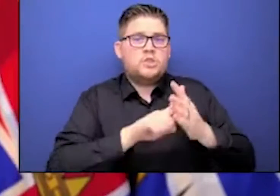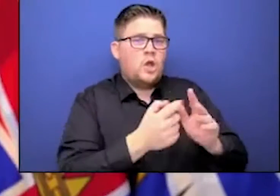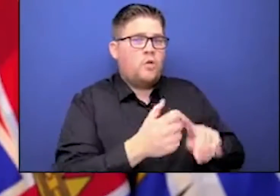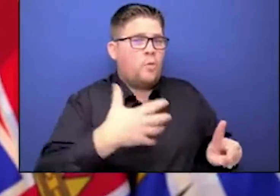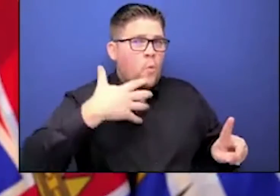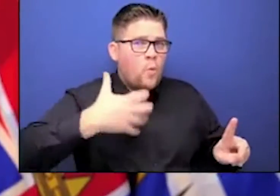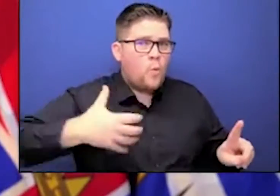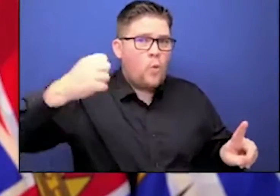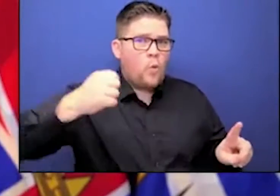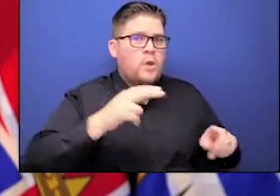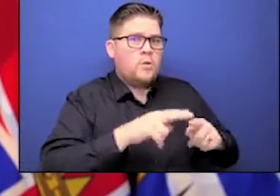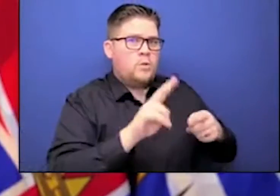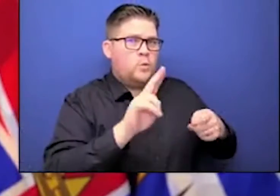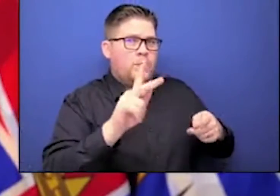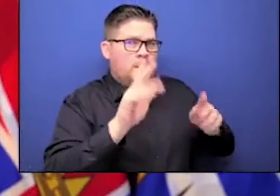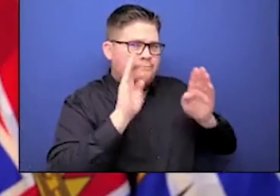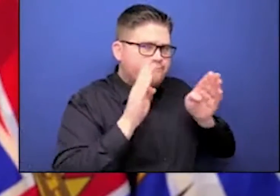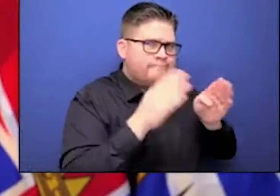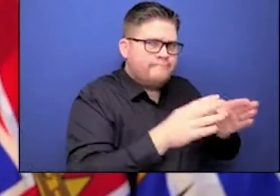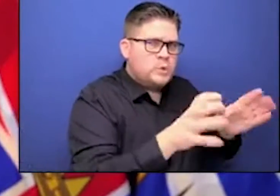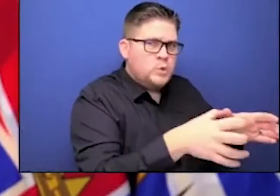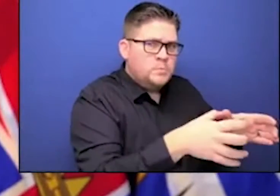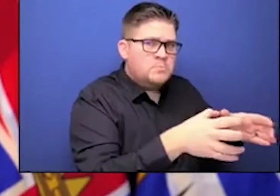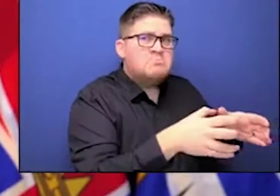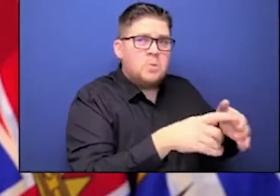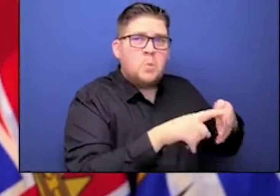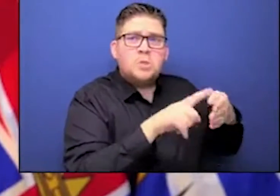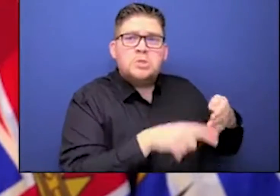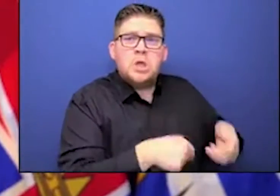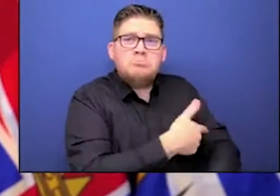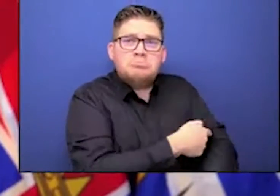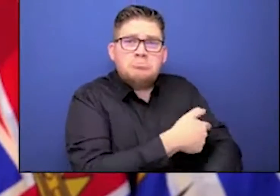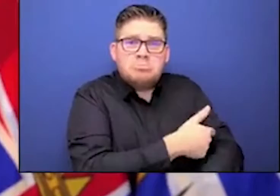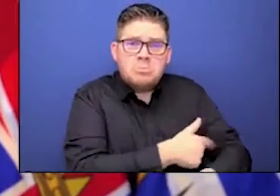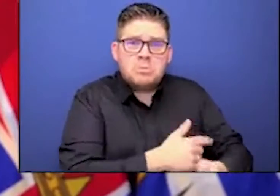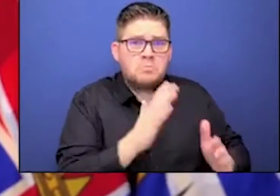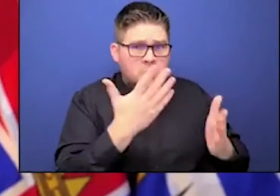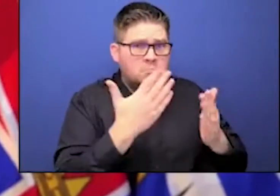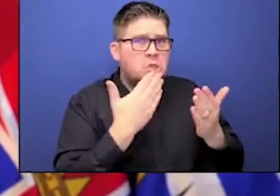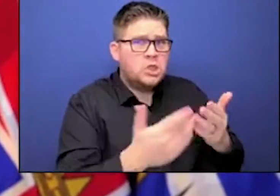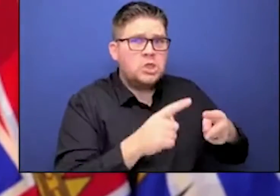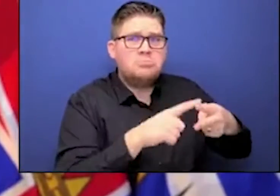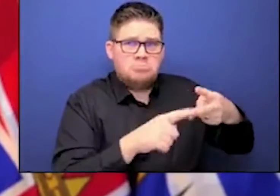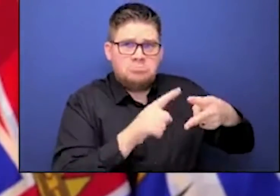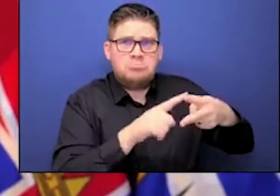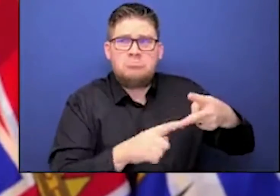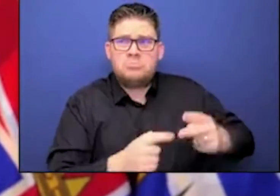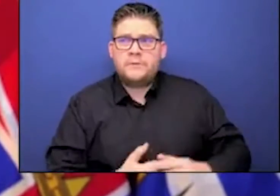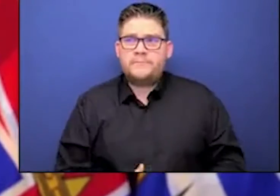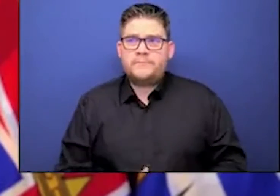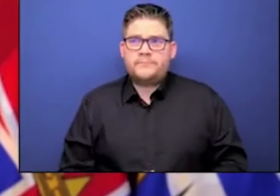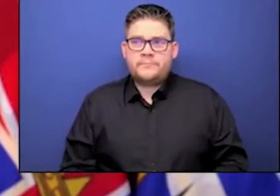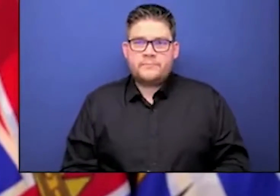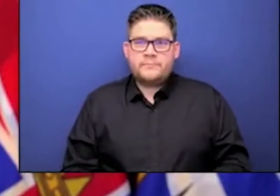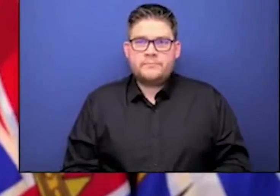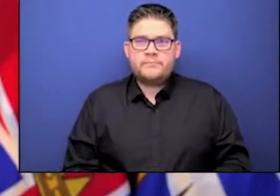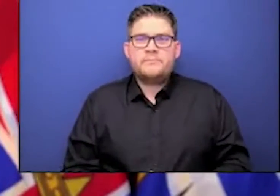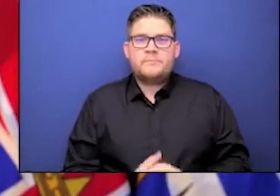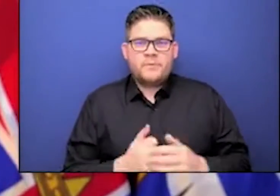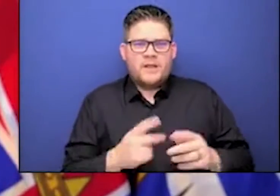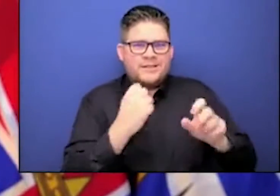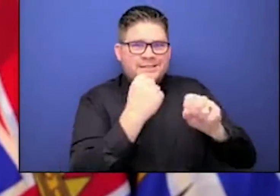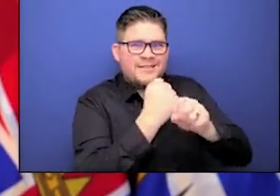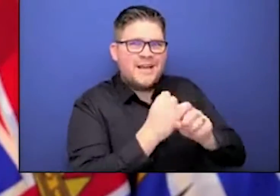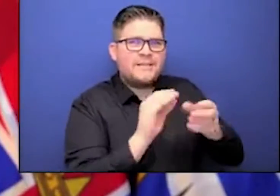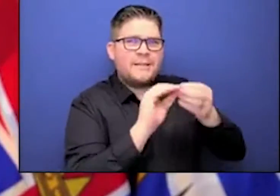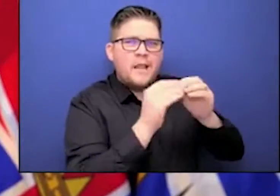we are seeing good response from both vaccines in the real world. But that data is still being compiled. It takes time for all of that to come